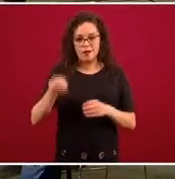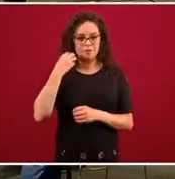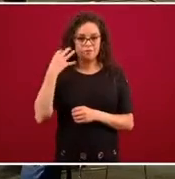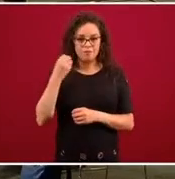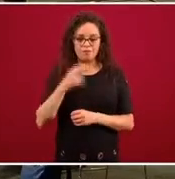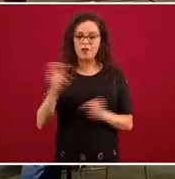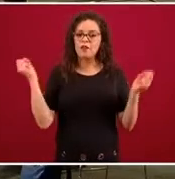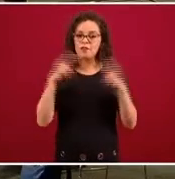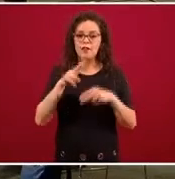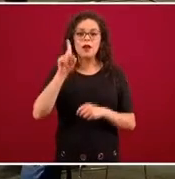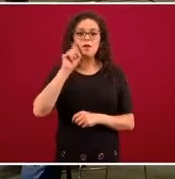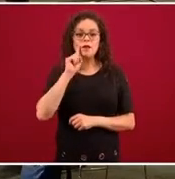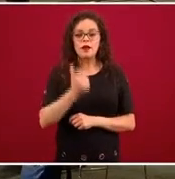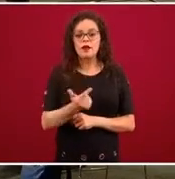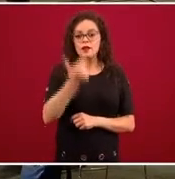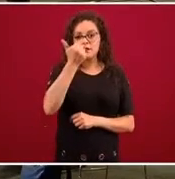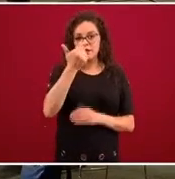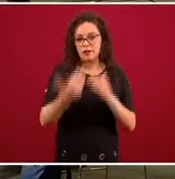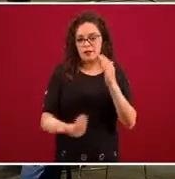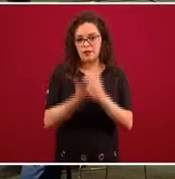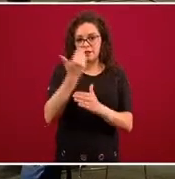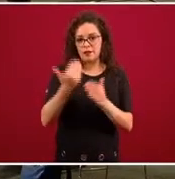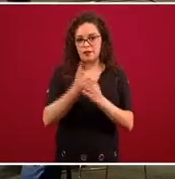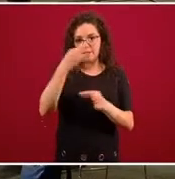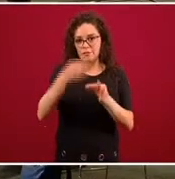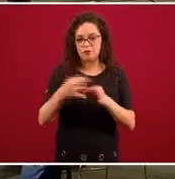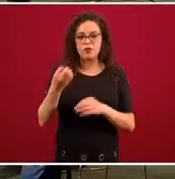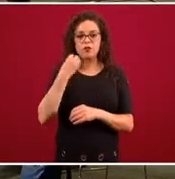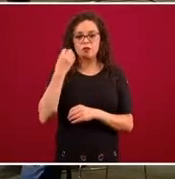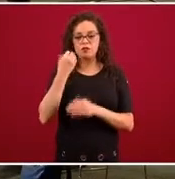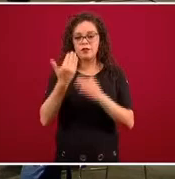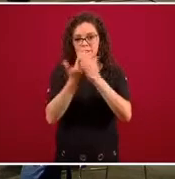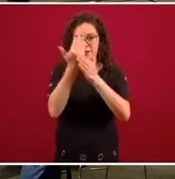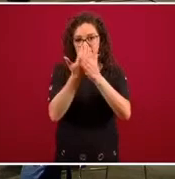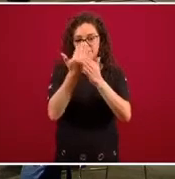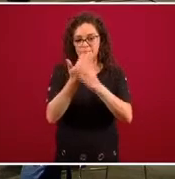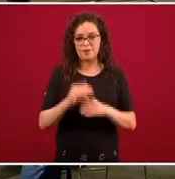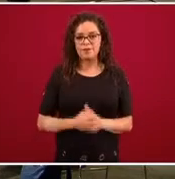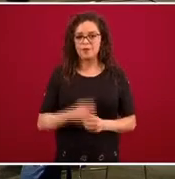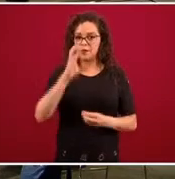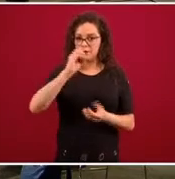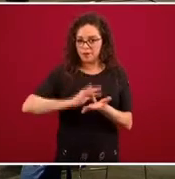hospital that treats COVID patients, and they are reporting that they don't have enough